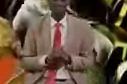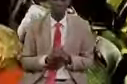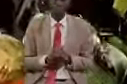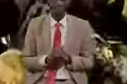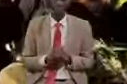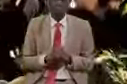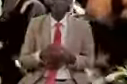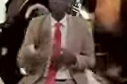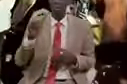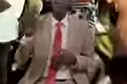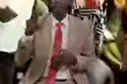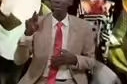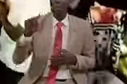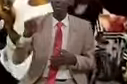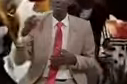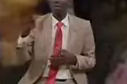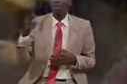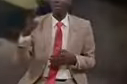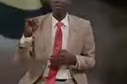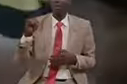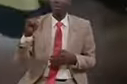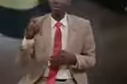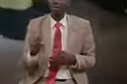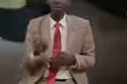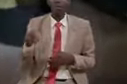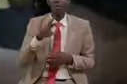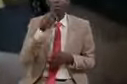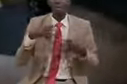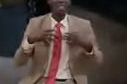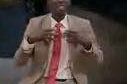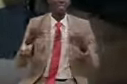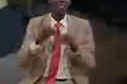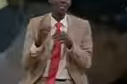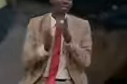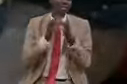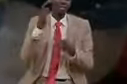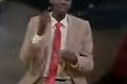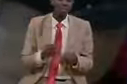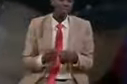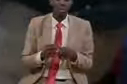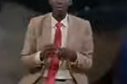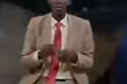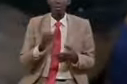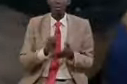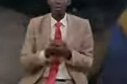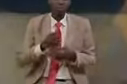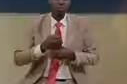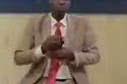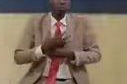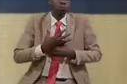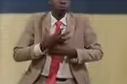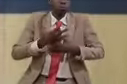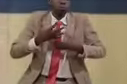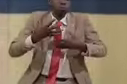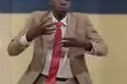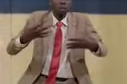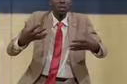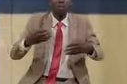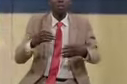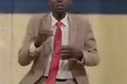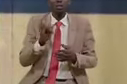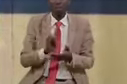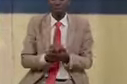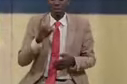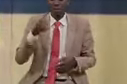Arthritis, you are healed in Jesus' name. Elephantiasis, those big